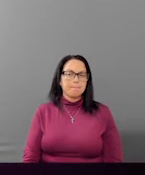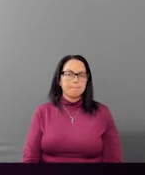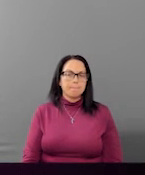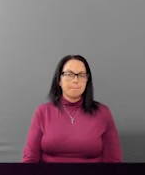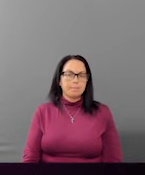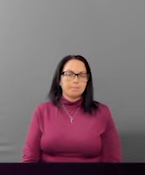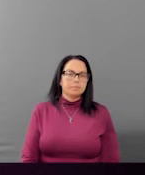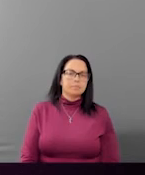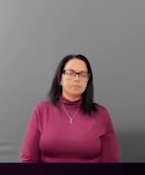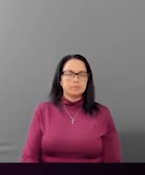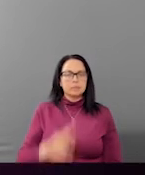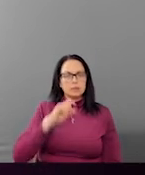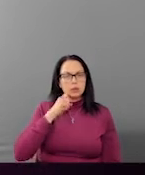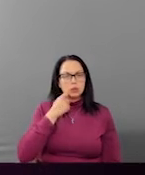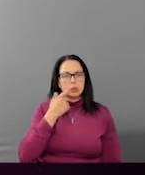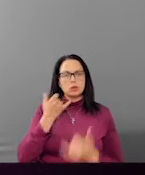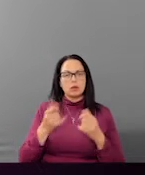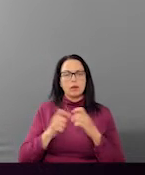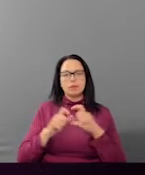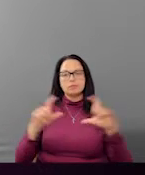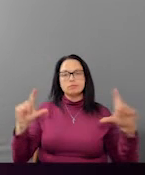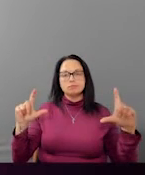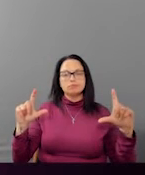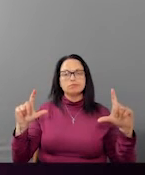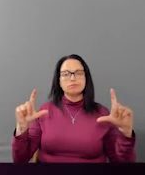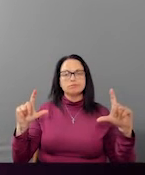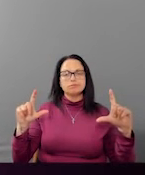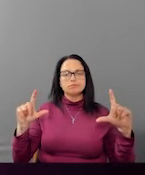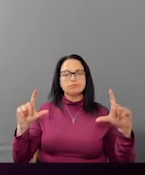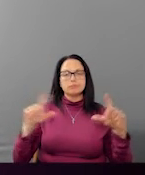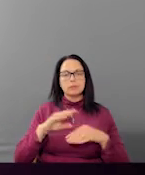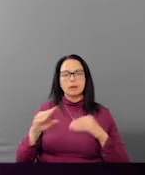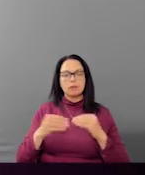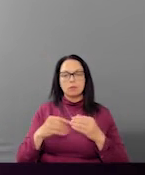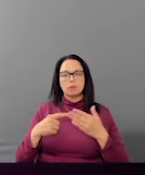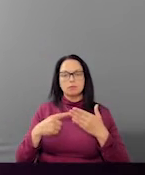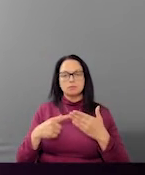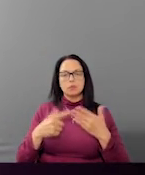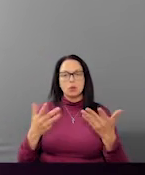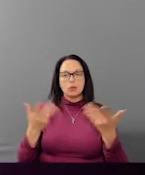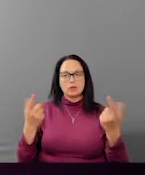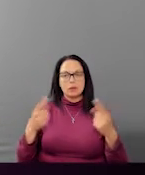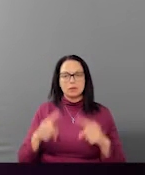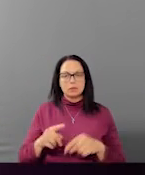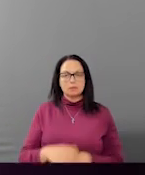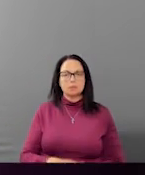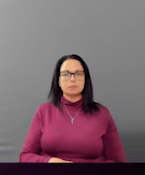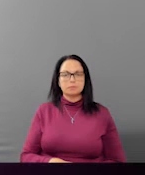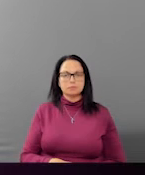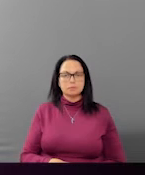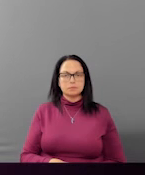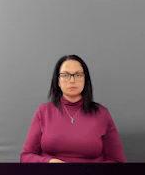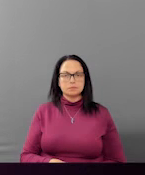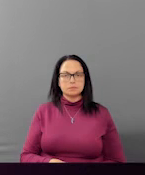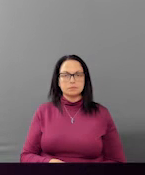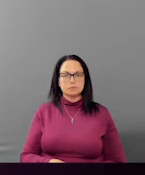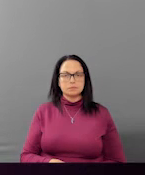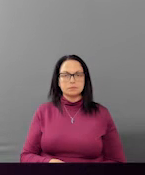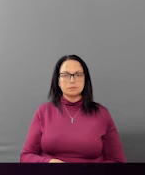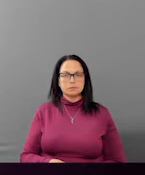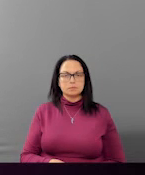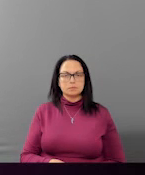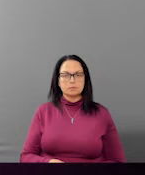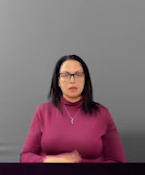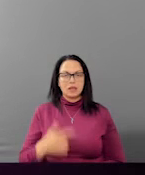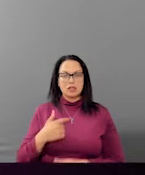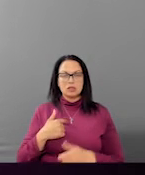Cool. So now let's make this big screen and kind of talk through what's going on here. Is that good? All right, cool. So I'm passing